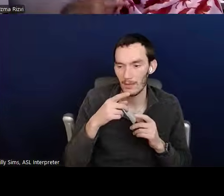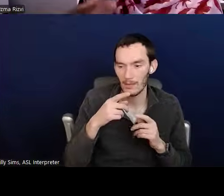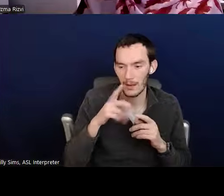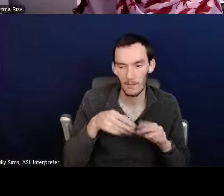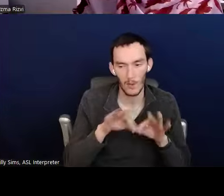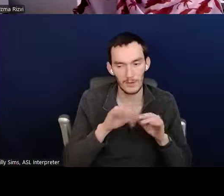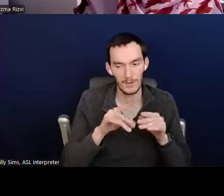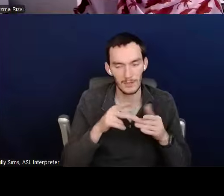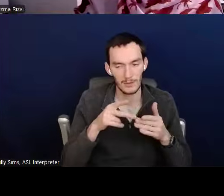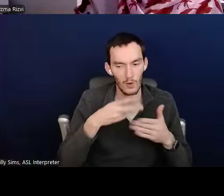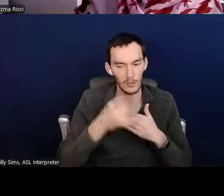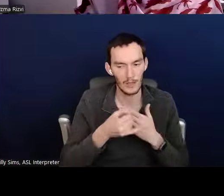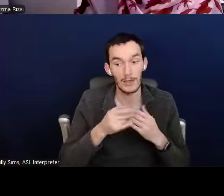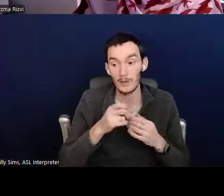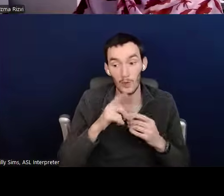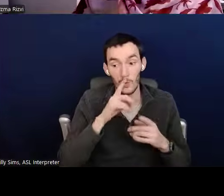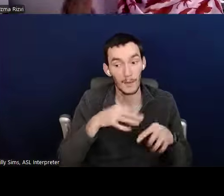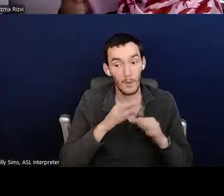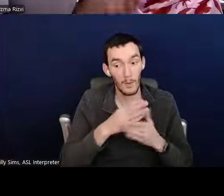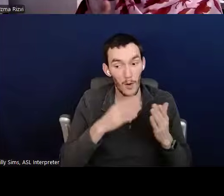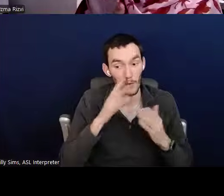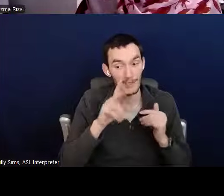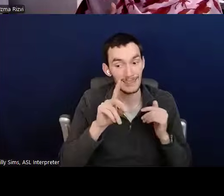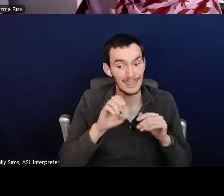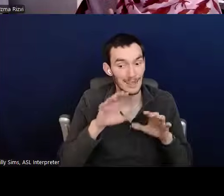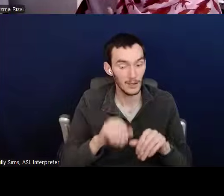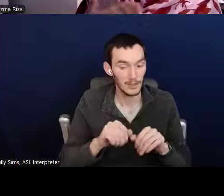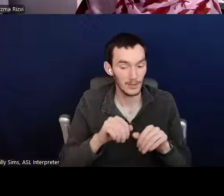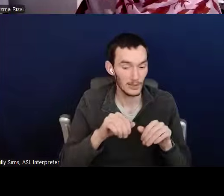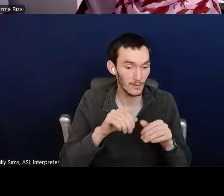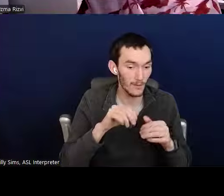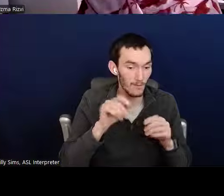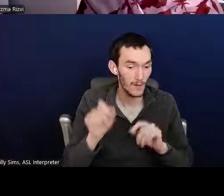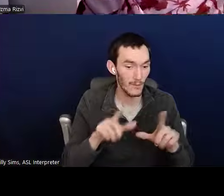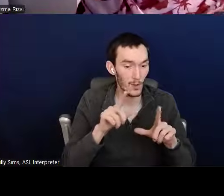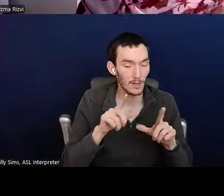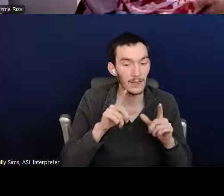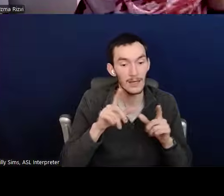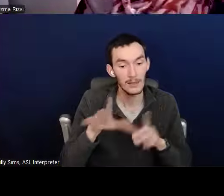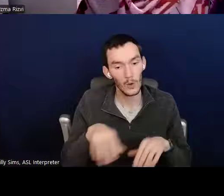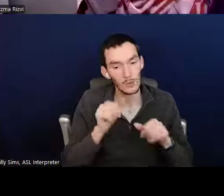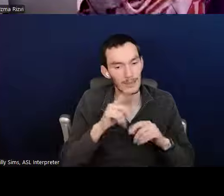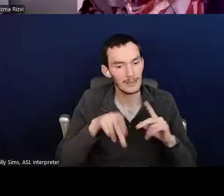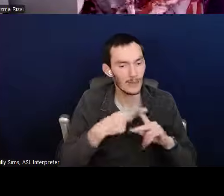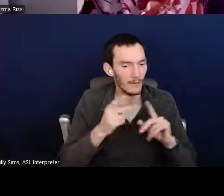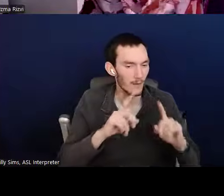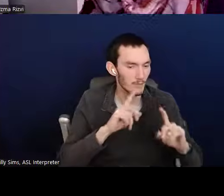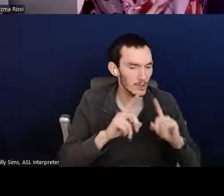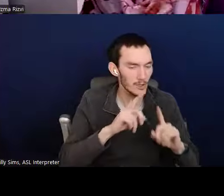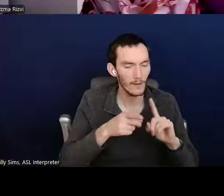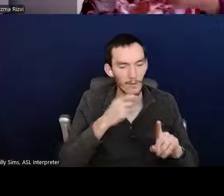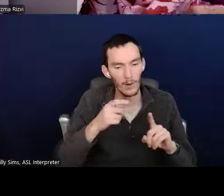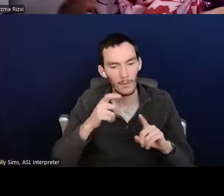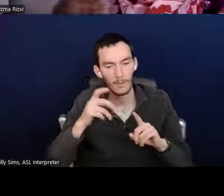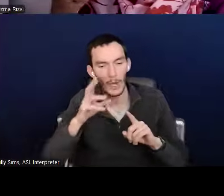So, a key component of our decolonizing framework is systematically hosting ethnographic conversations of some of the elders in the area